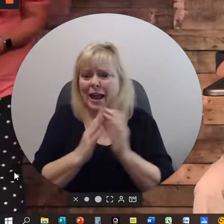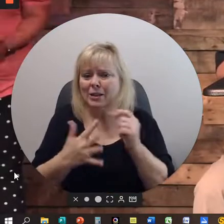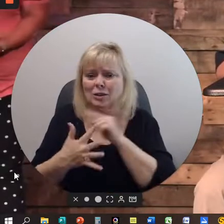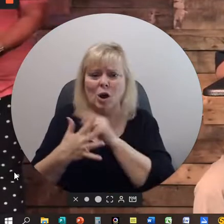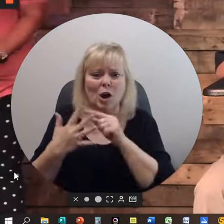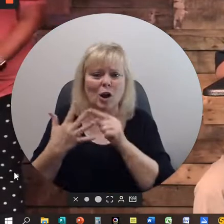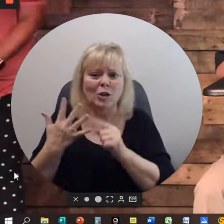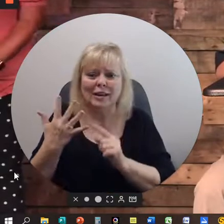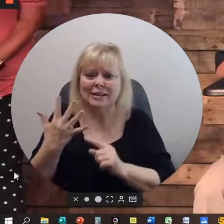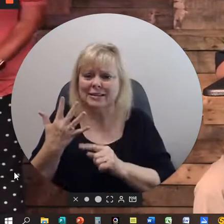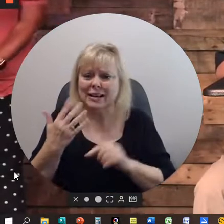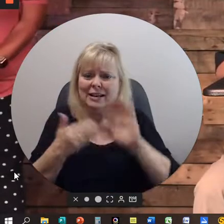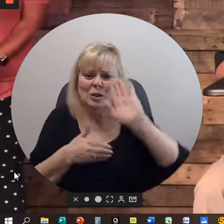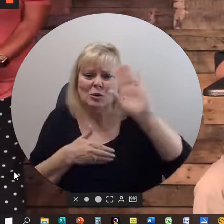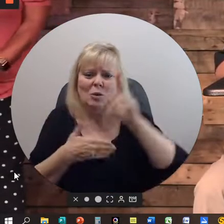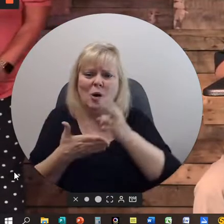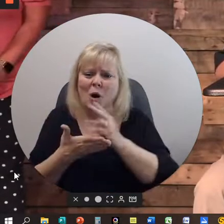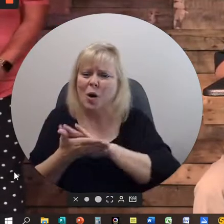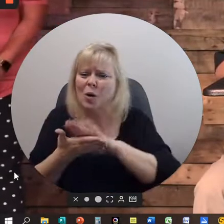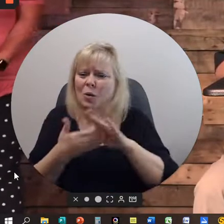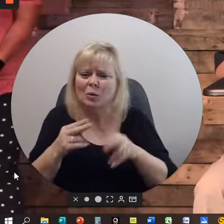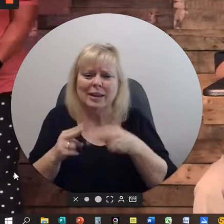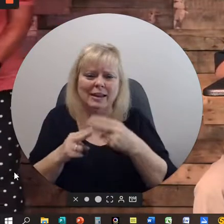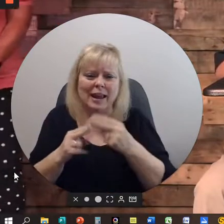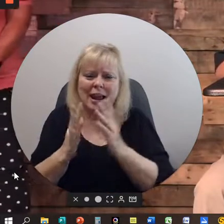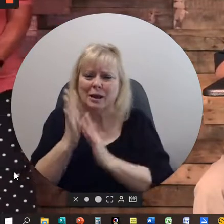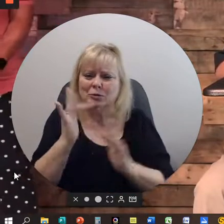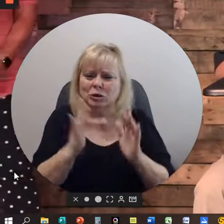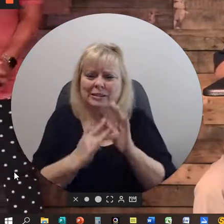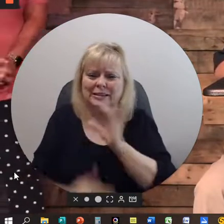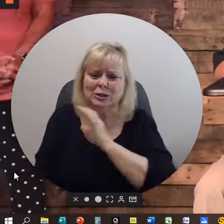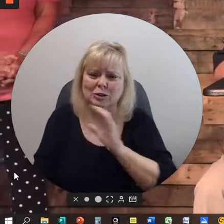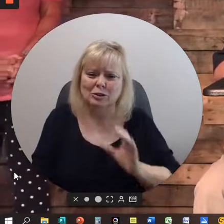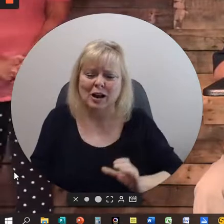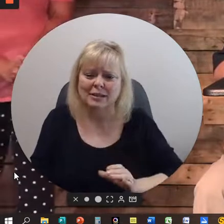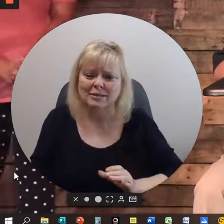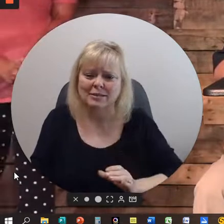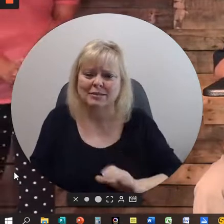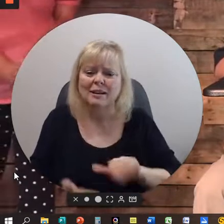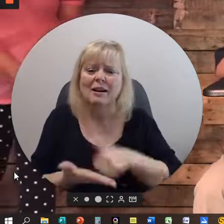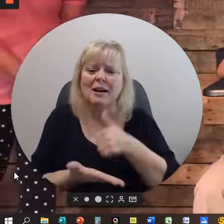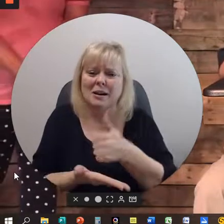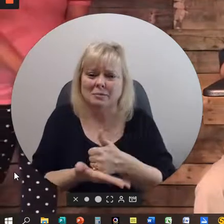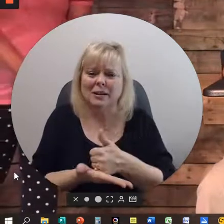name, Jesus Christ. Amen.